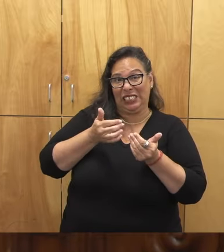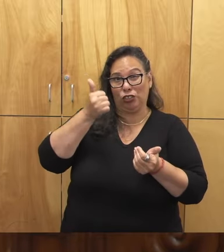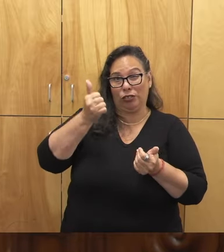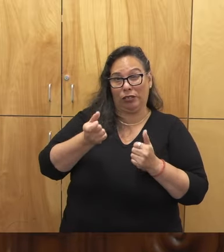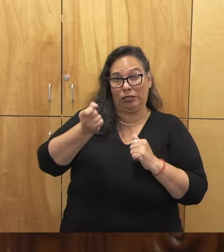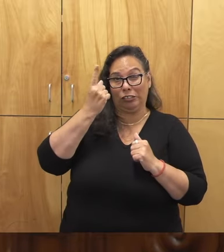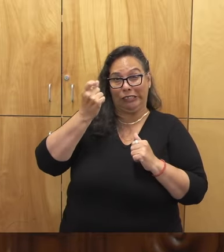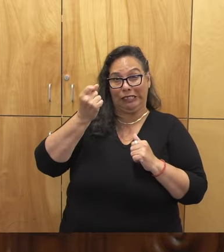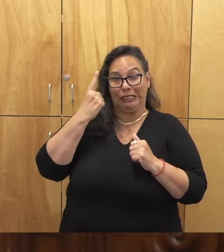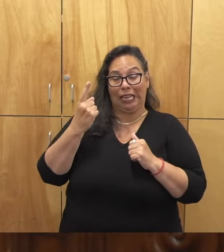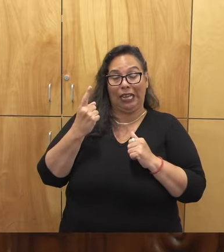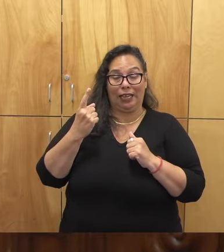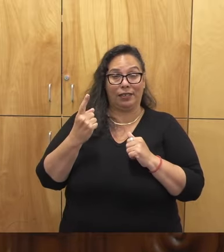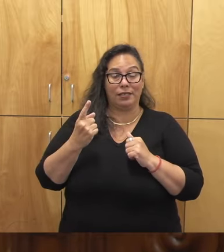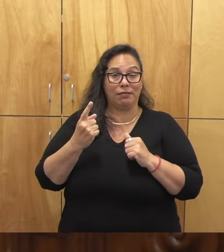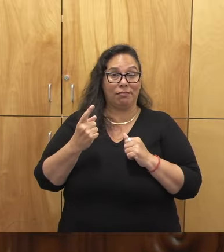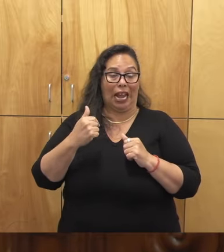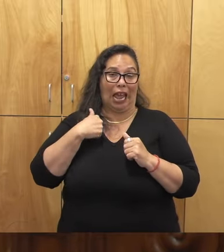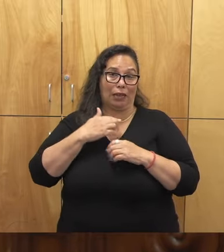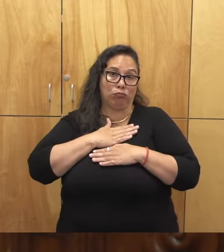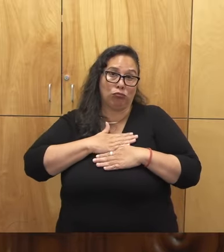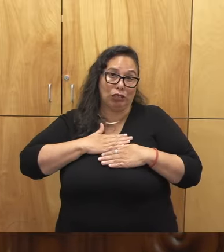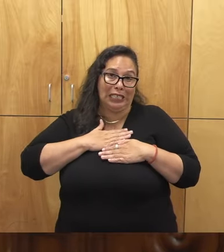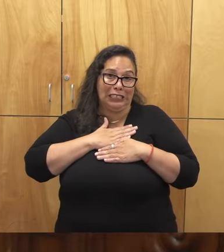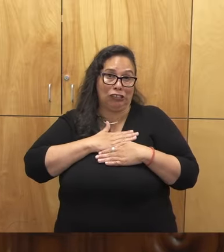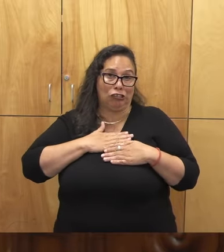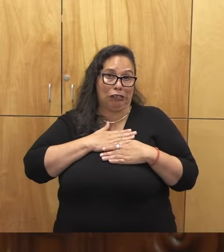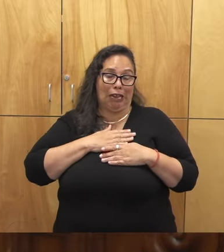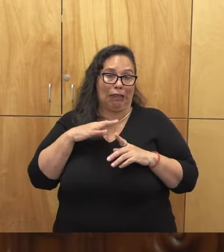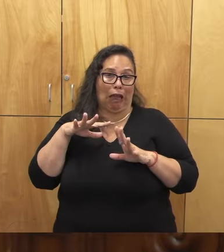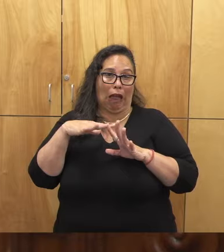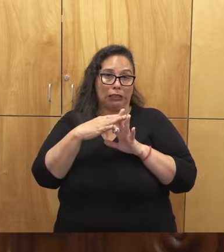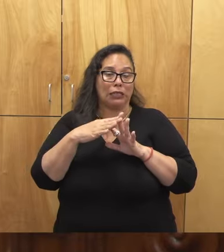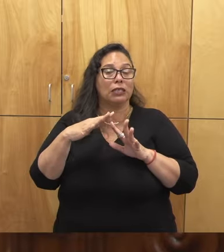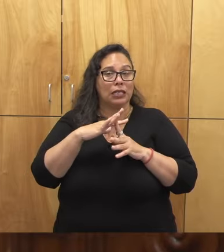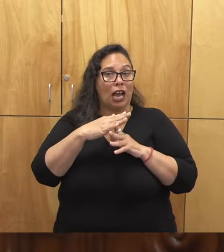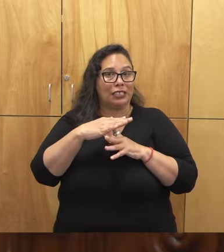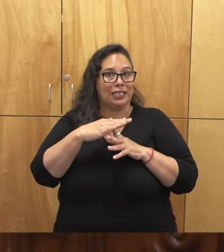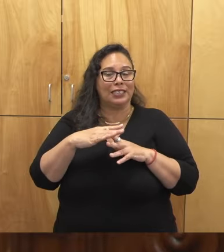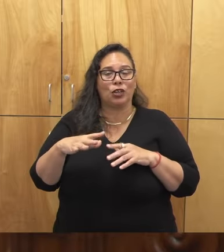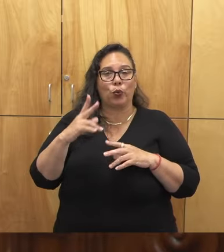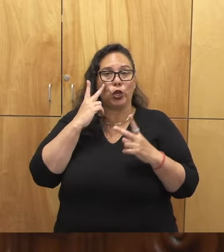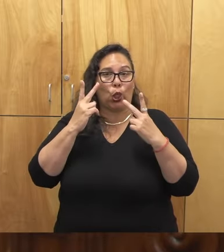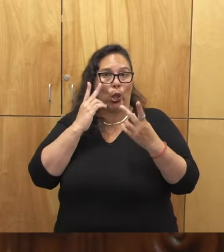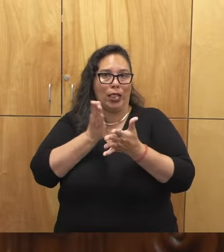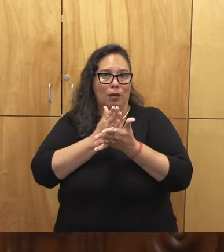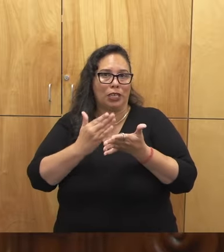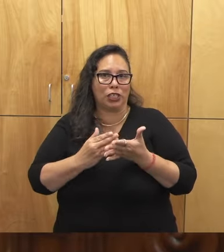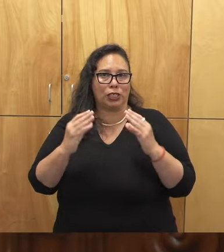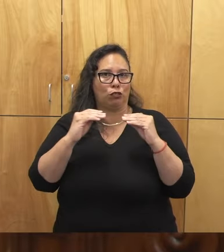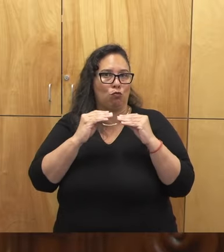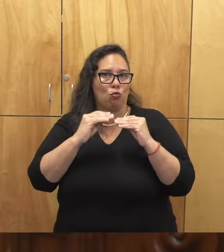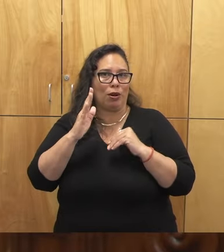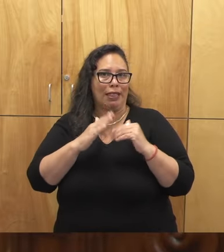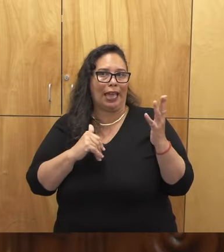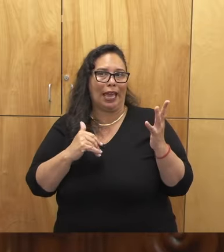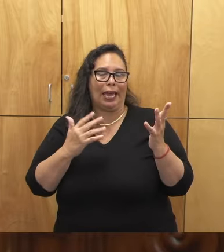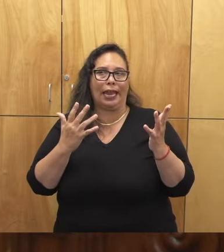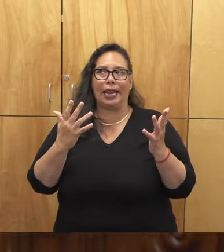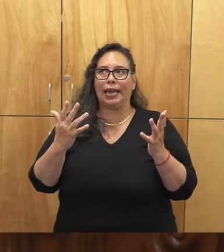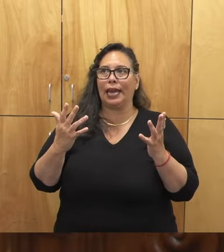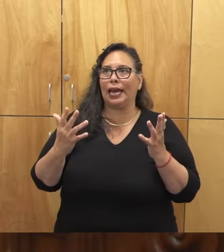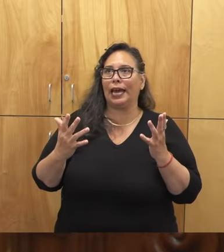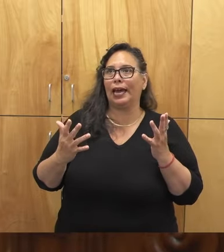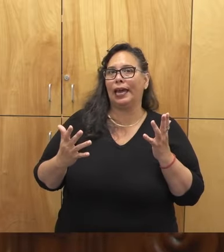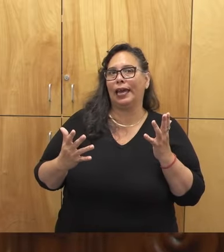understand, and I do appreciate that context, because when you're looking at a budget, it's more than just